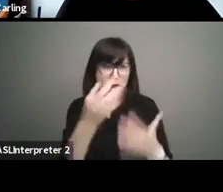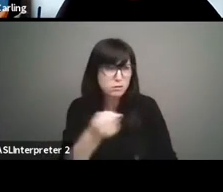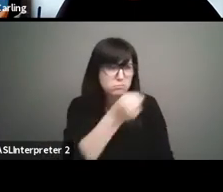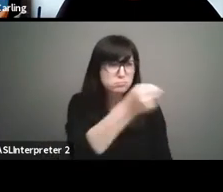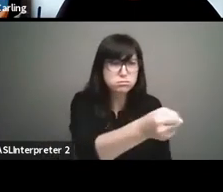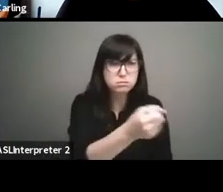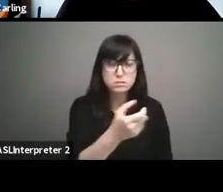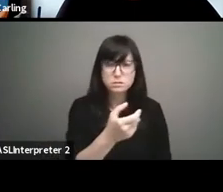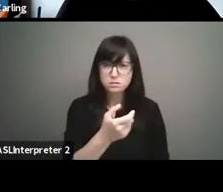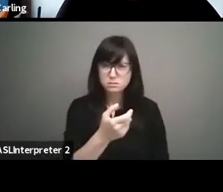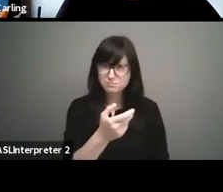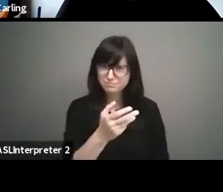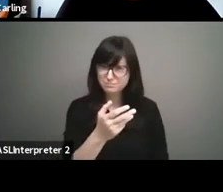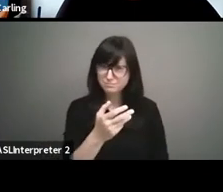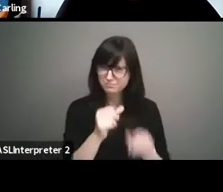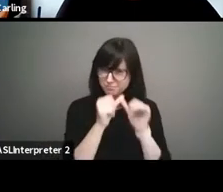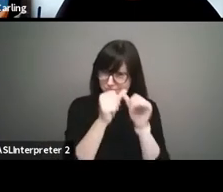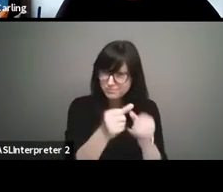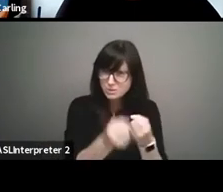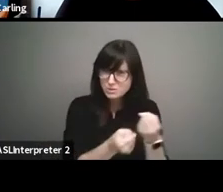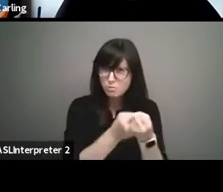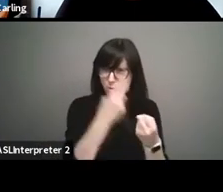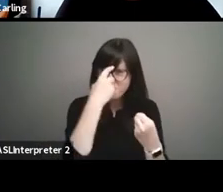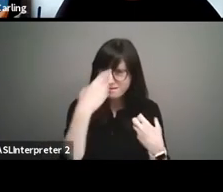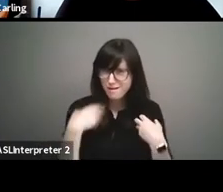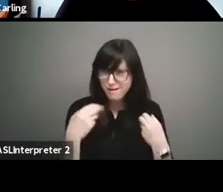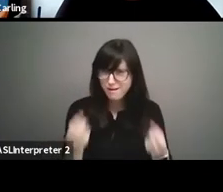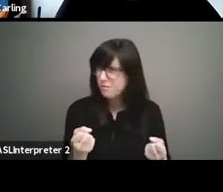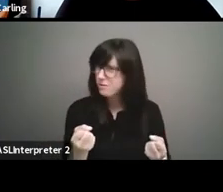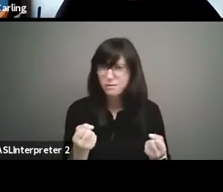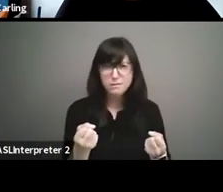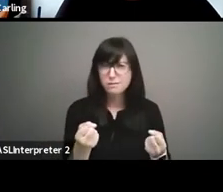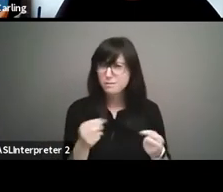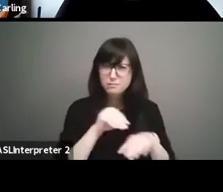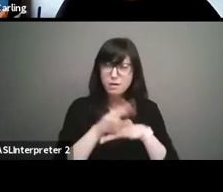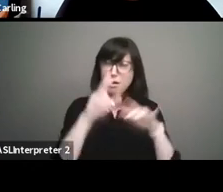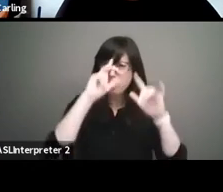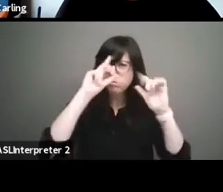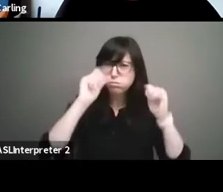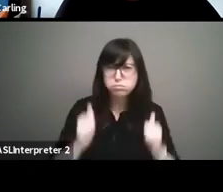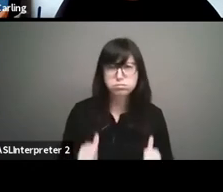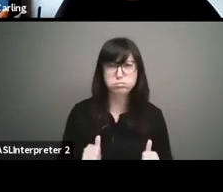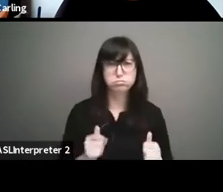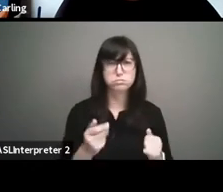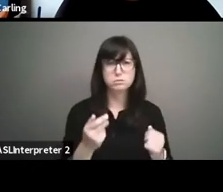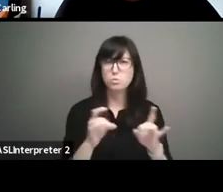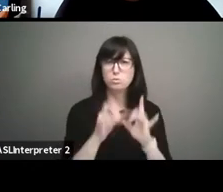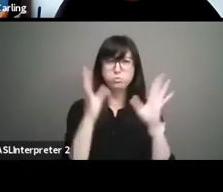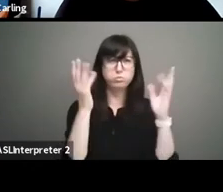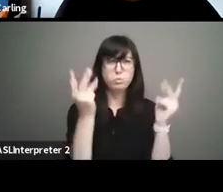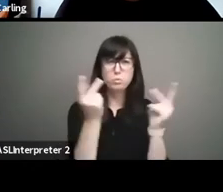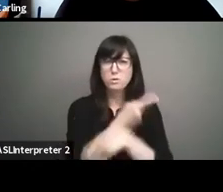help someone's long-term mental health? It would just make that mental health crisis so much worse.